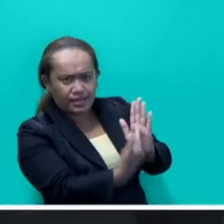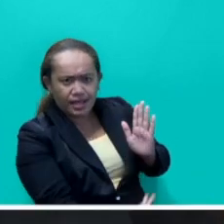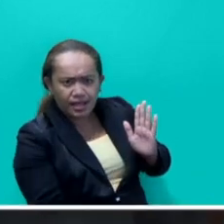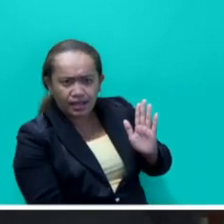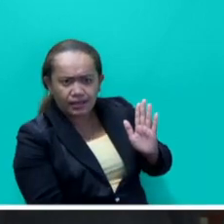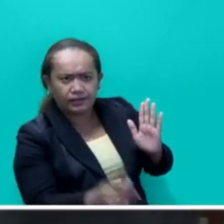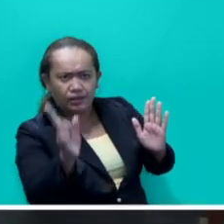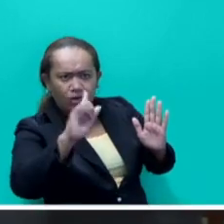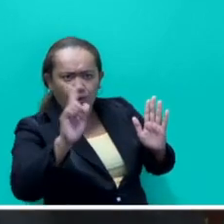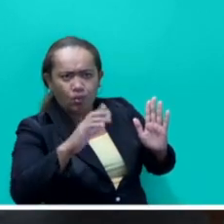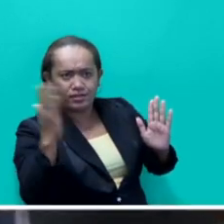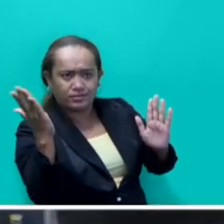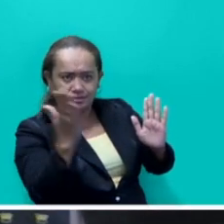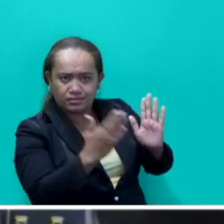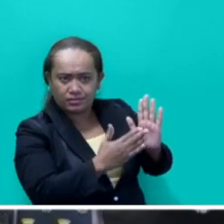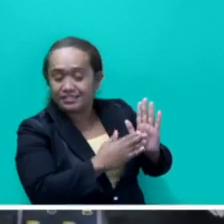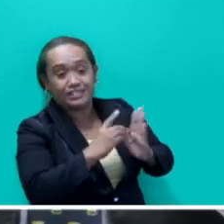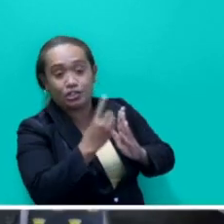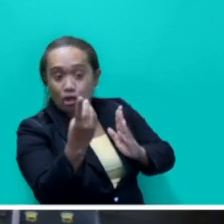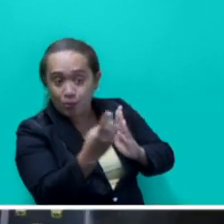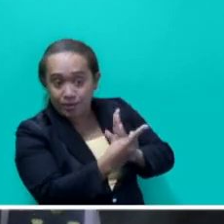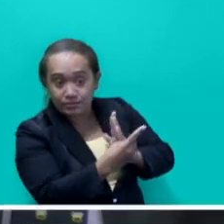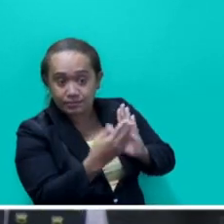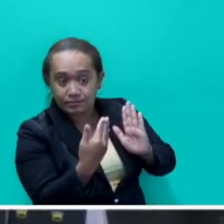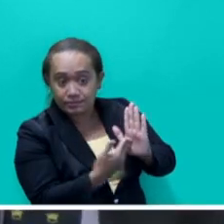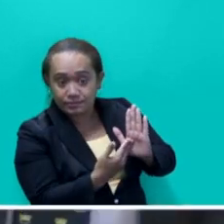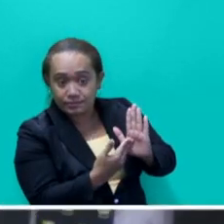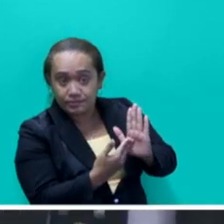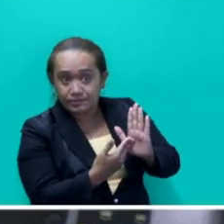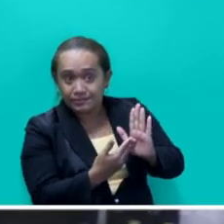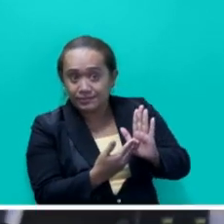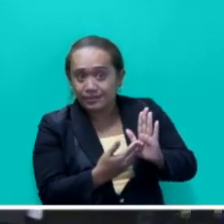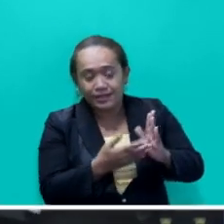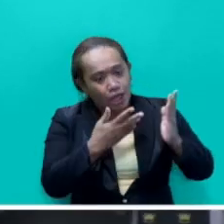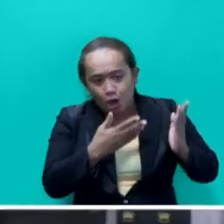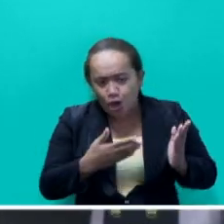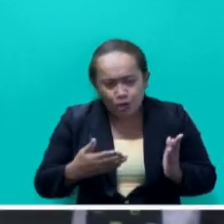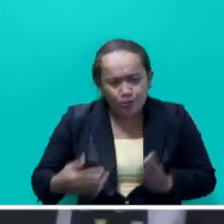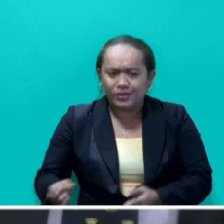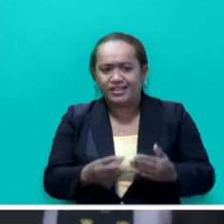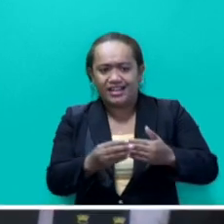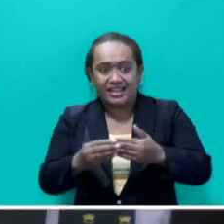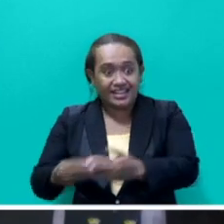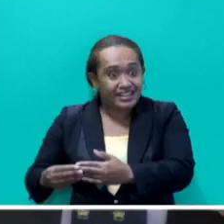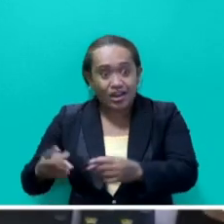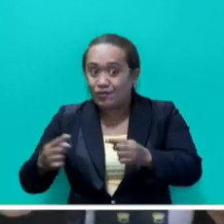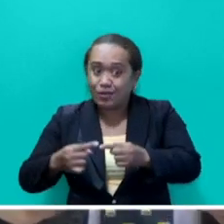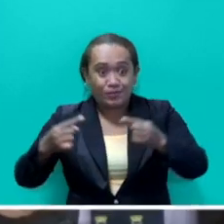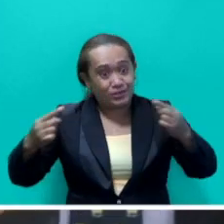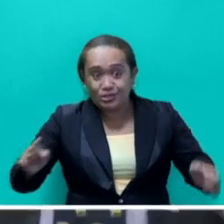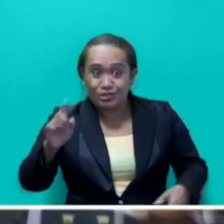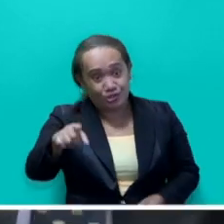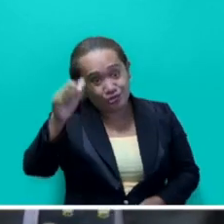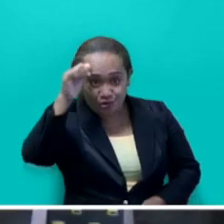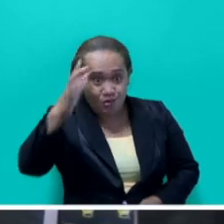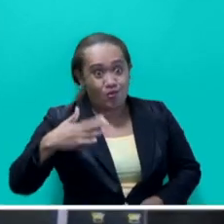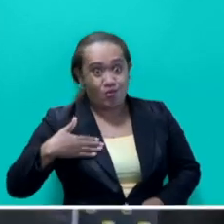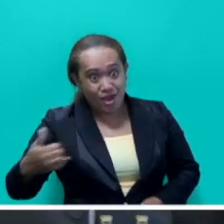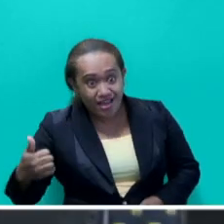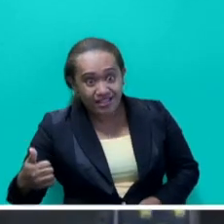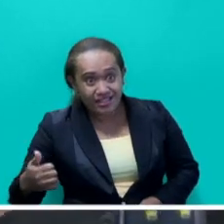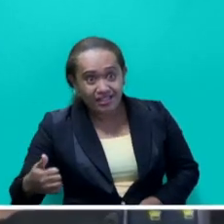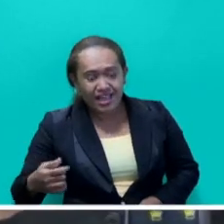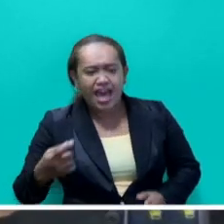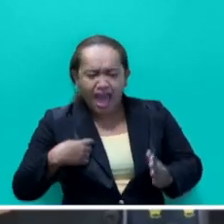in this document. The Honorable Leader of the Opposition knows this very well. I studied this in